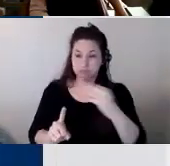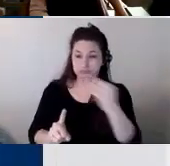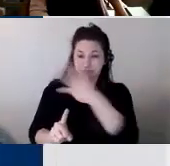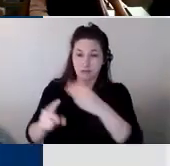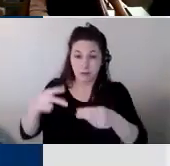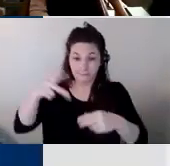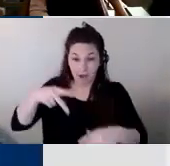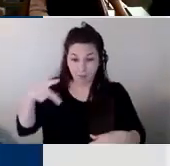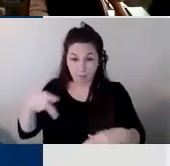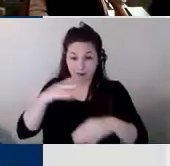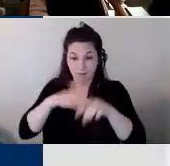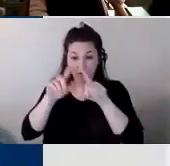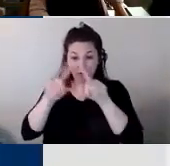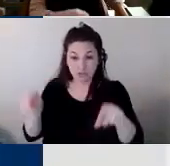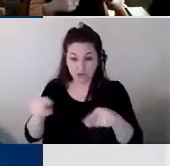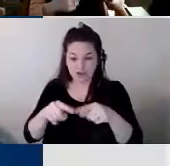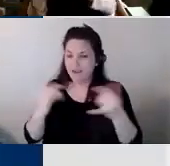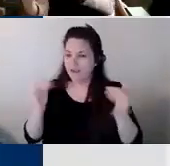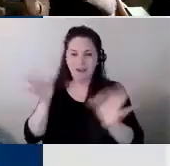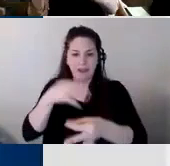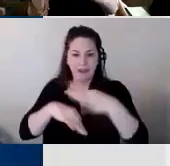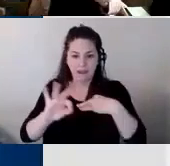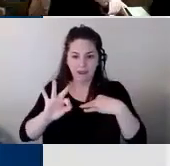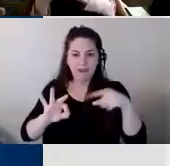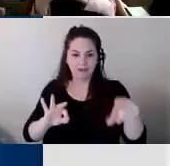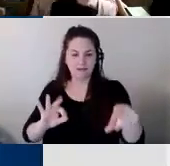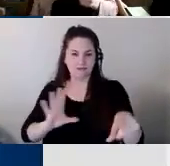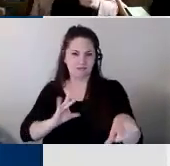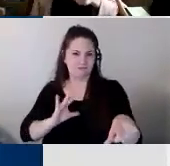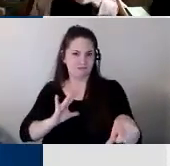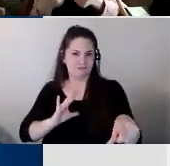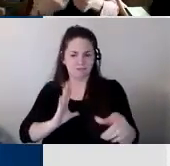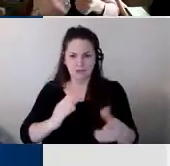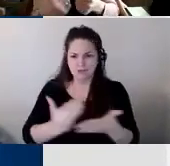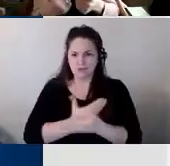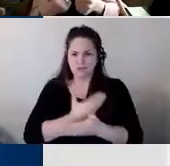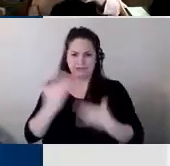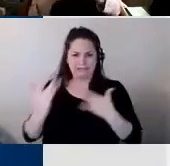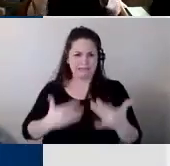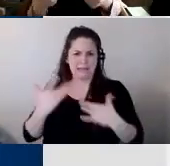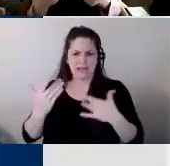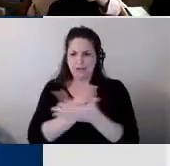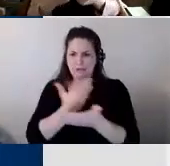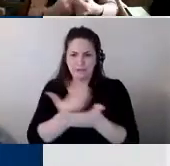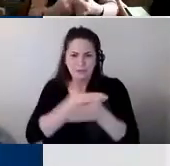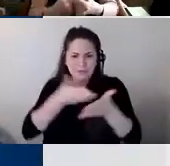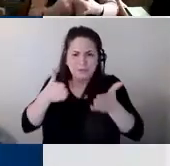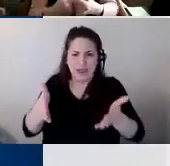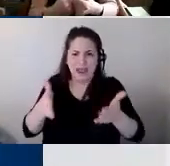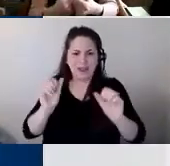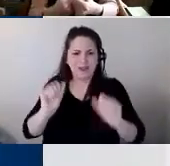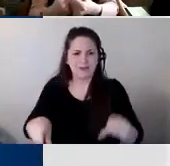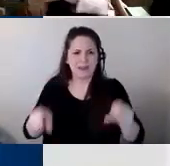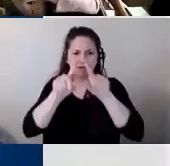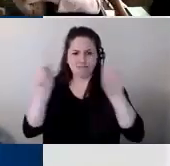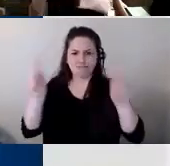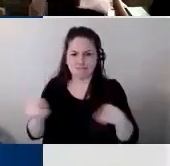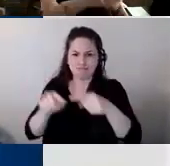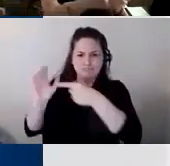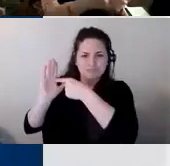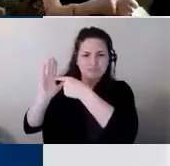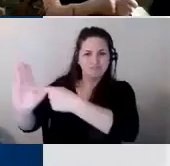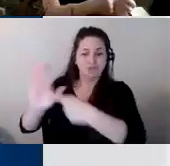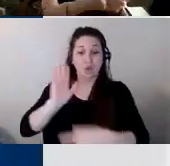a screen, you've got this very exciting latitude to be able to pull